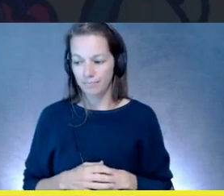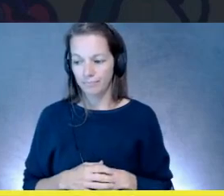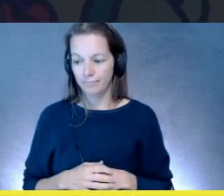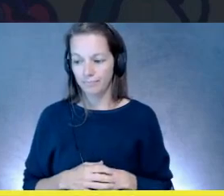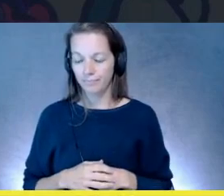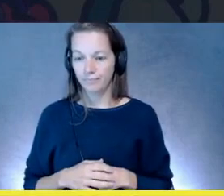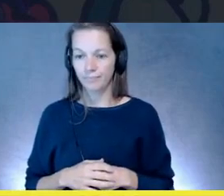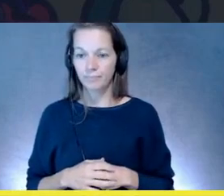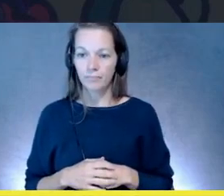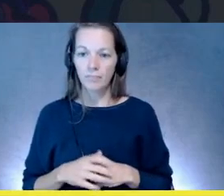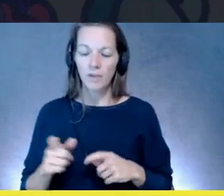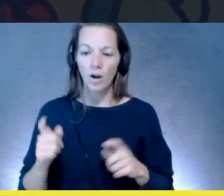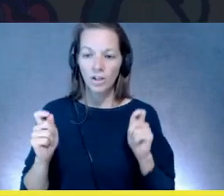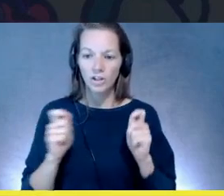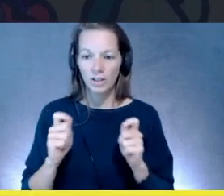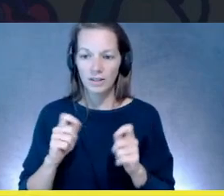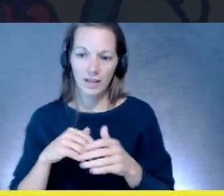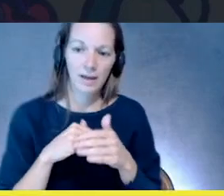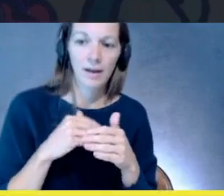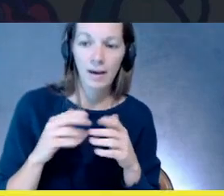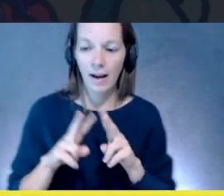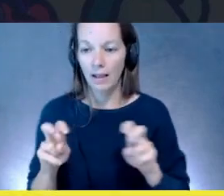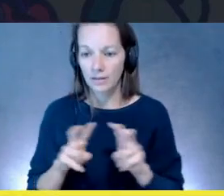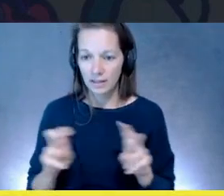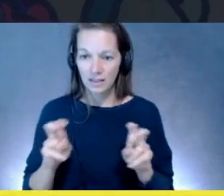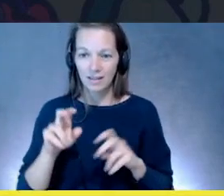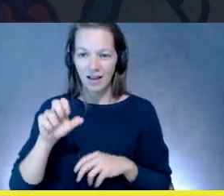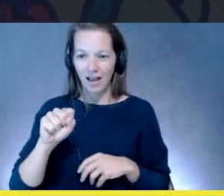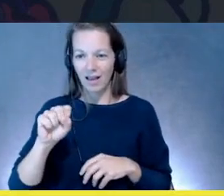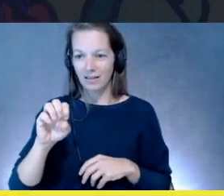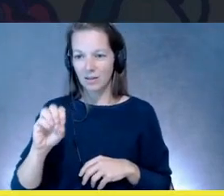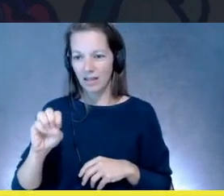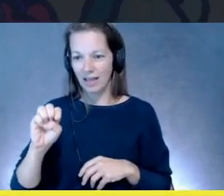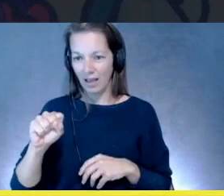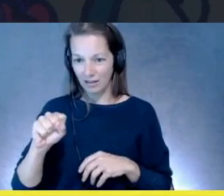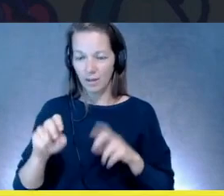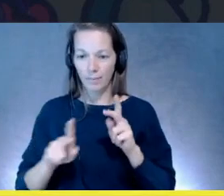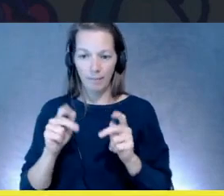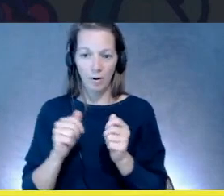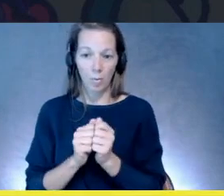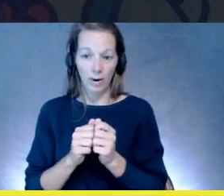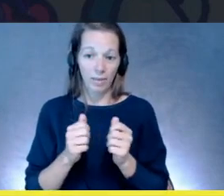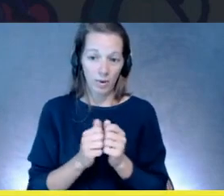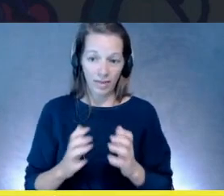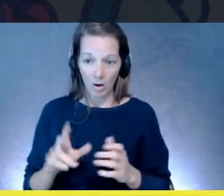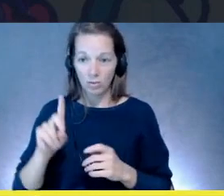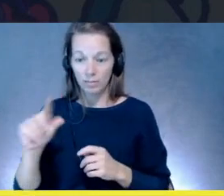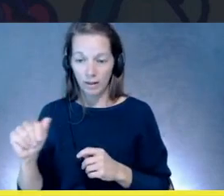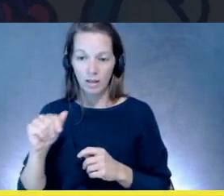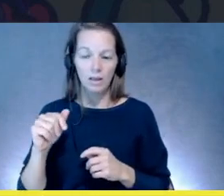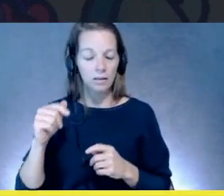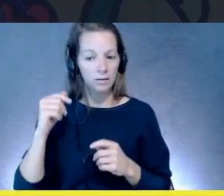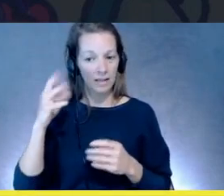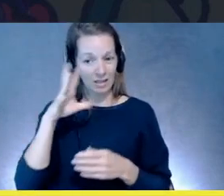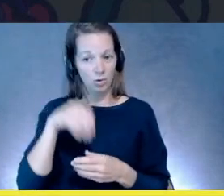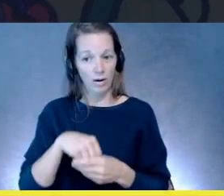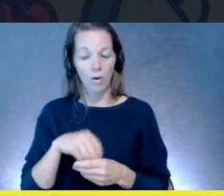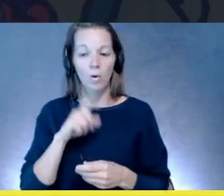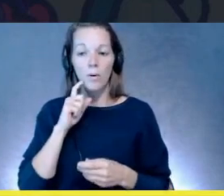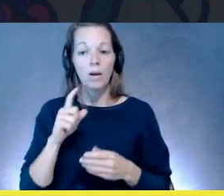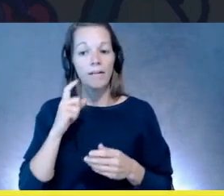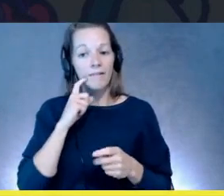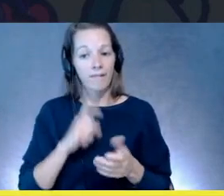In our adjusted analyses, when we took sociodemographic differences between people with and without disabilities into account, we found that pregnancies